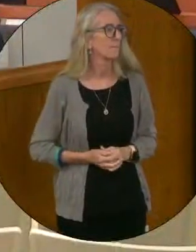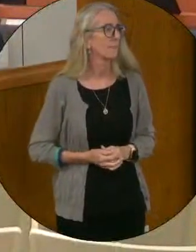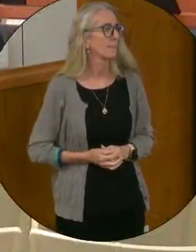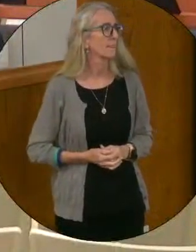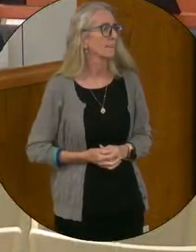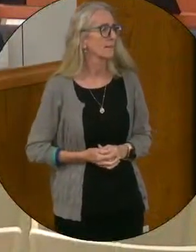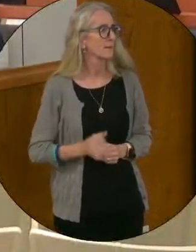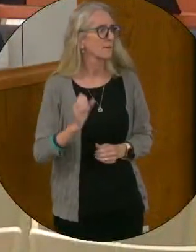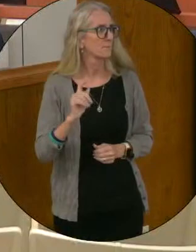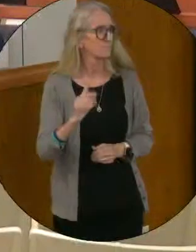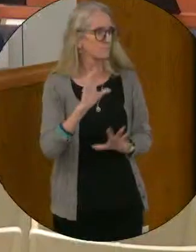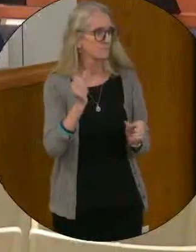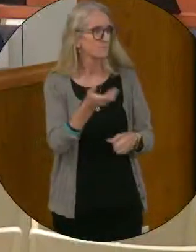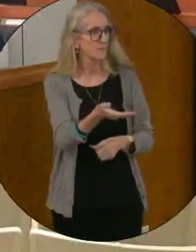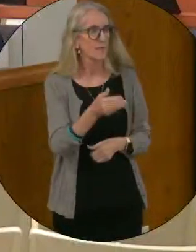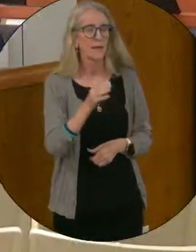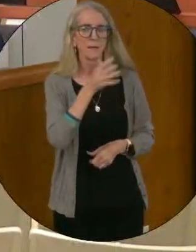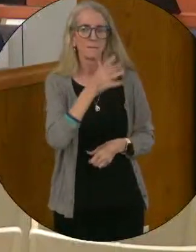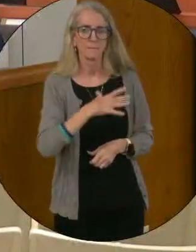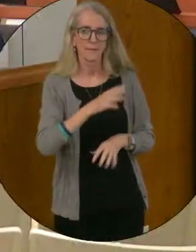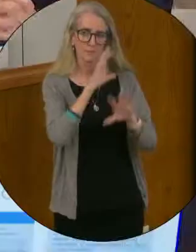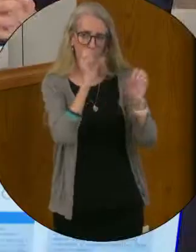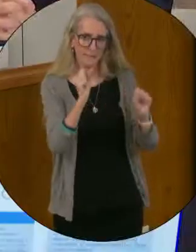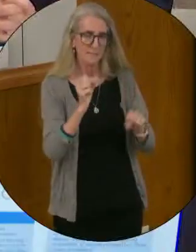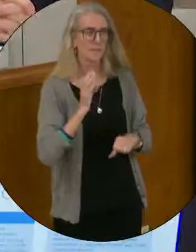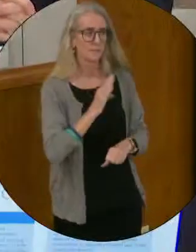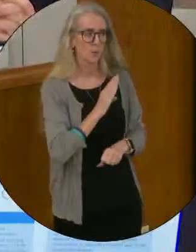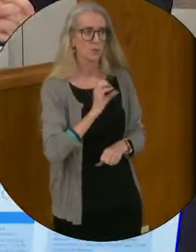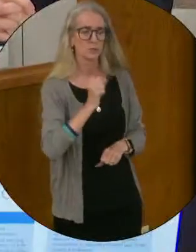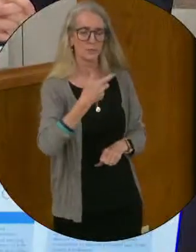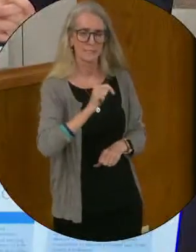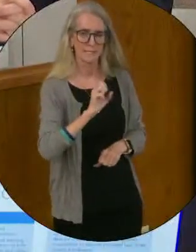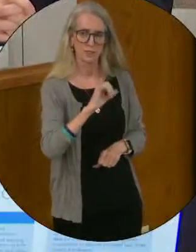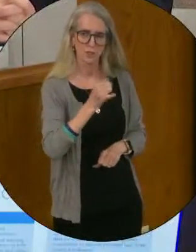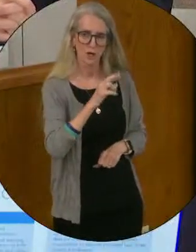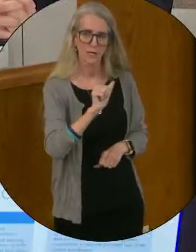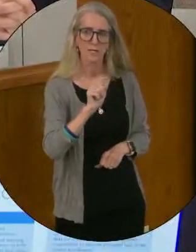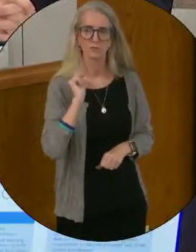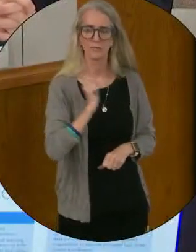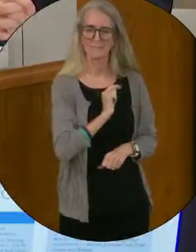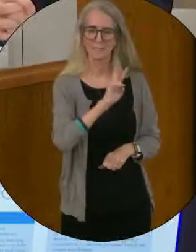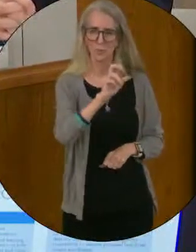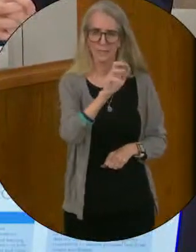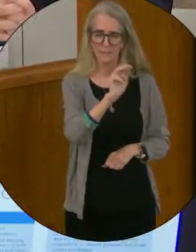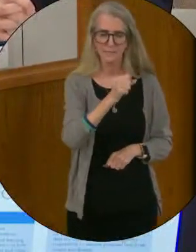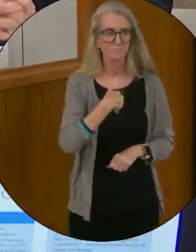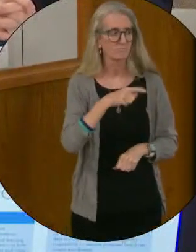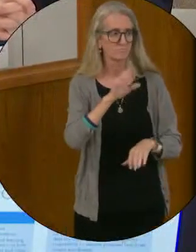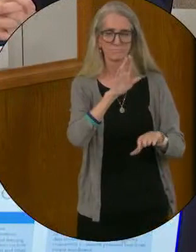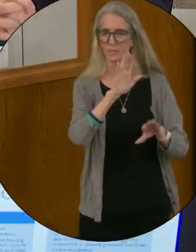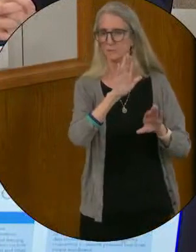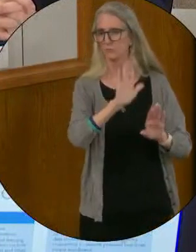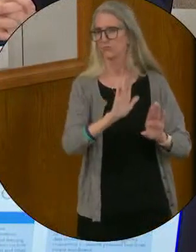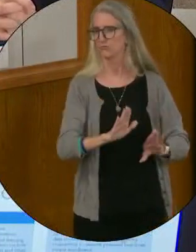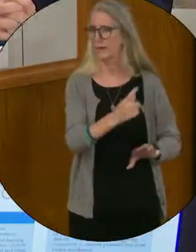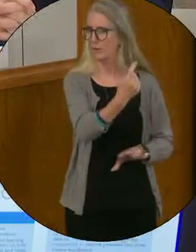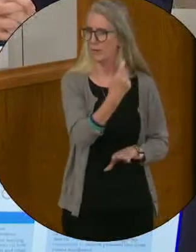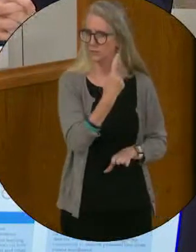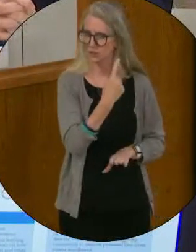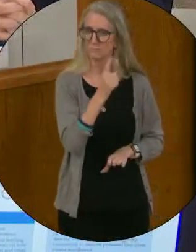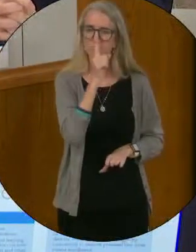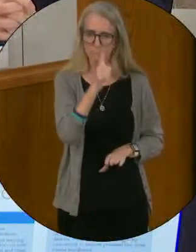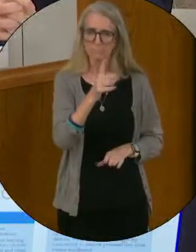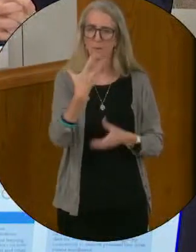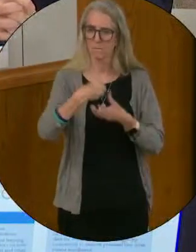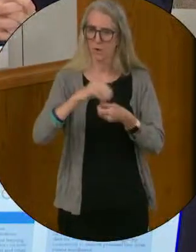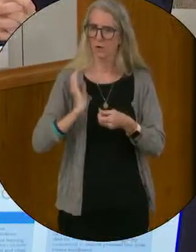Yes, Maureen? Madam President, members of the board, Superintendent Jara, Trustee Williams, it's a great question, and that's certainly part of